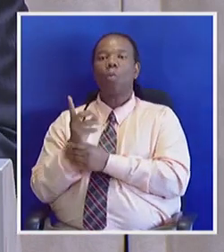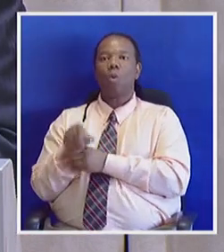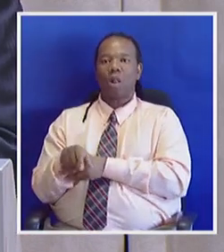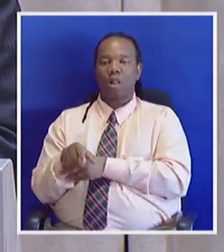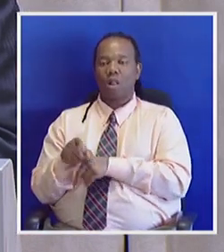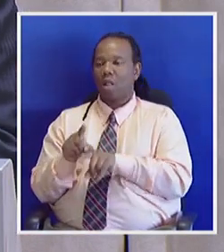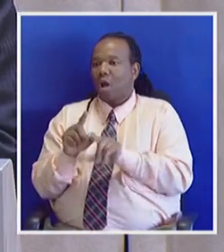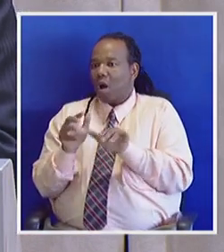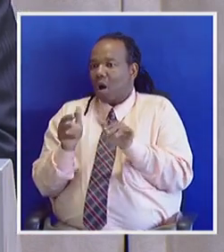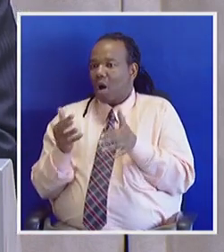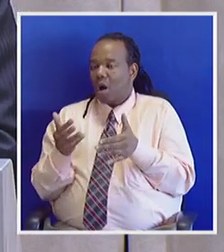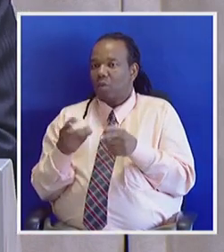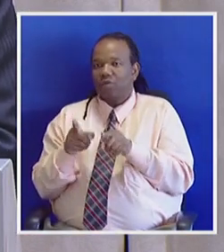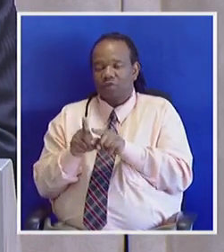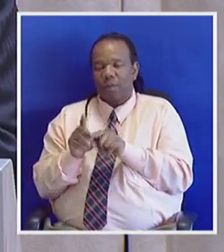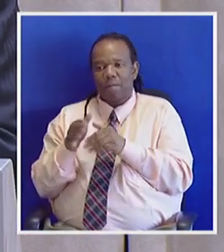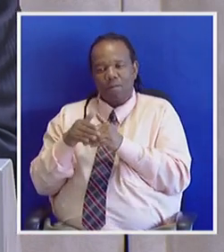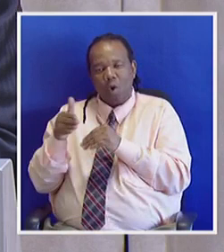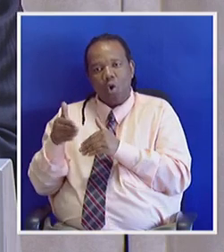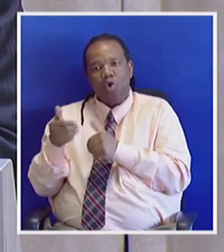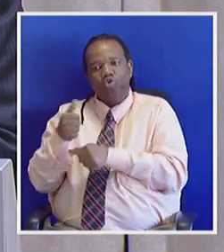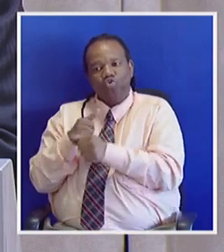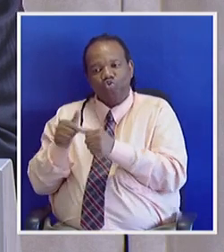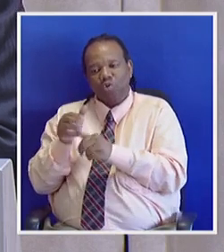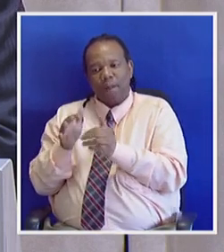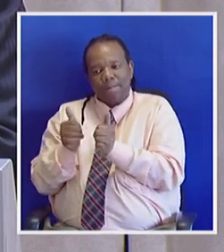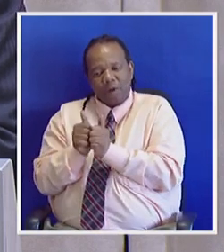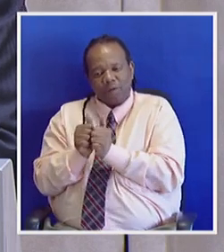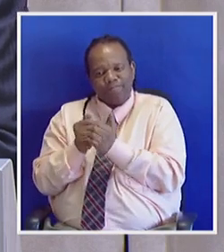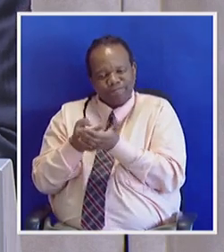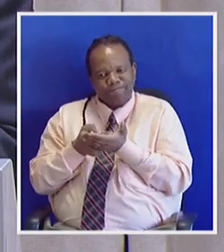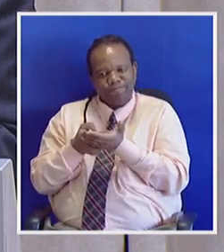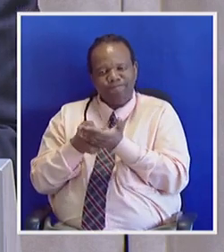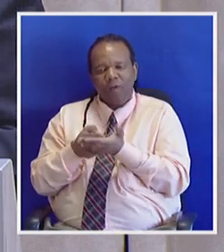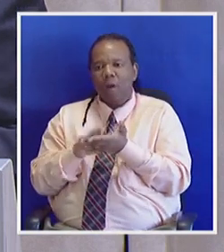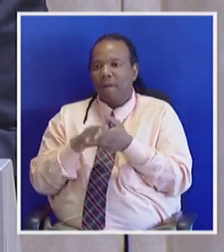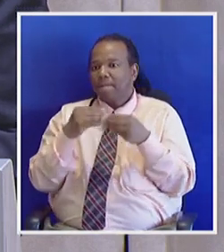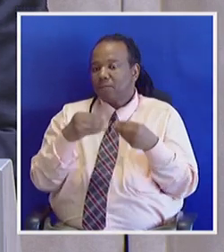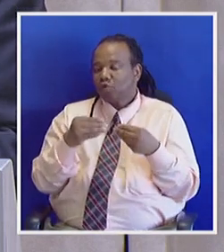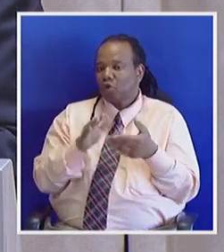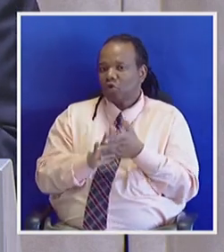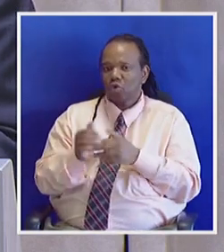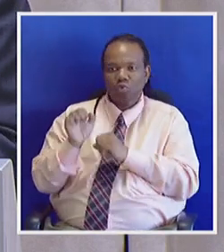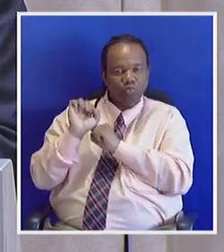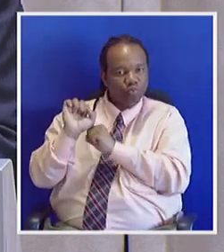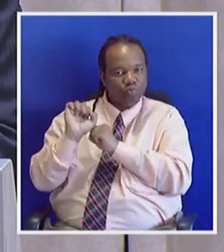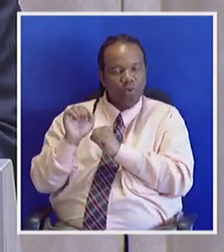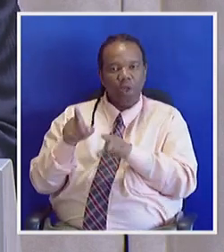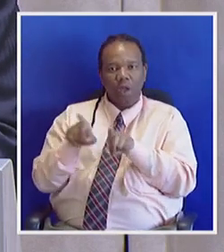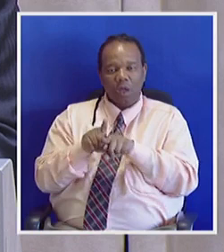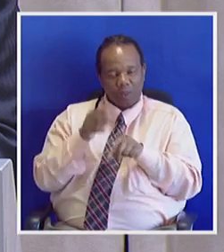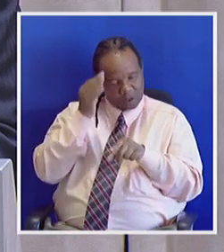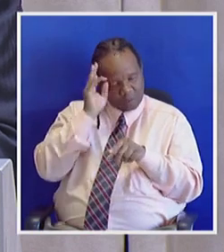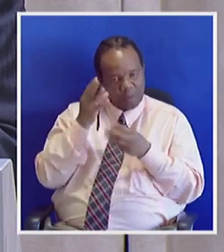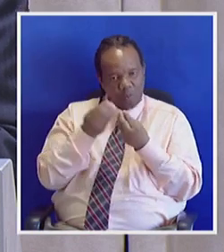the deepening of social dialogue amongst all the partners, business, labor, community, and government.